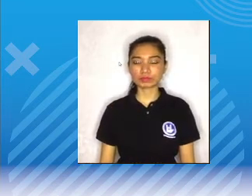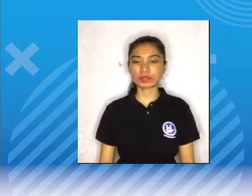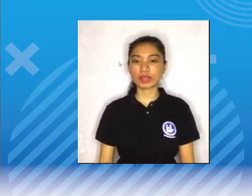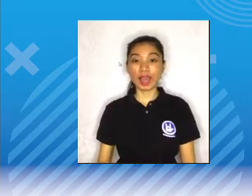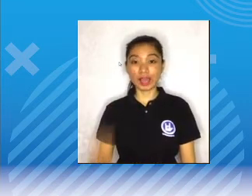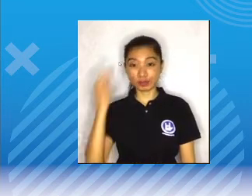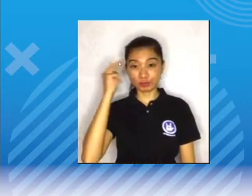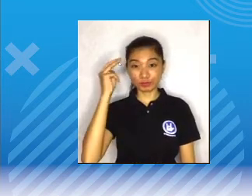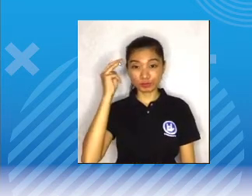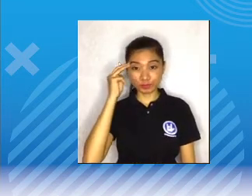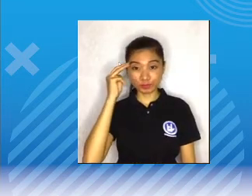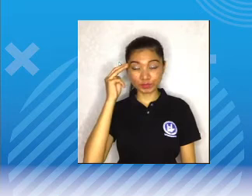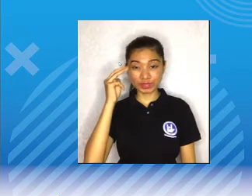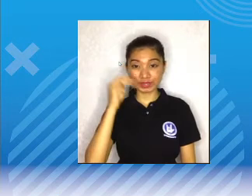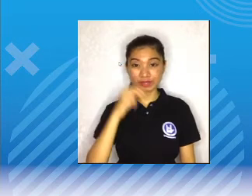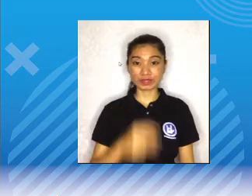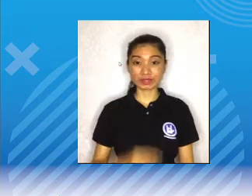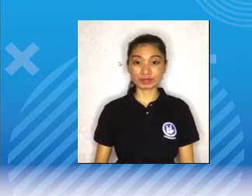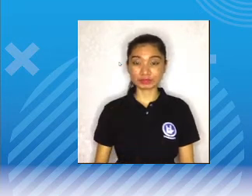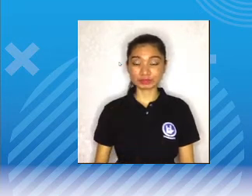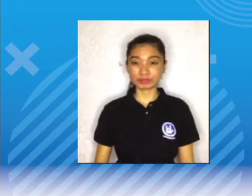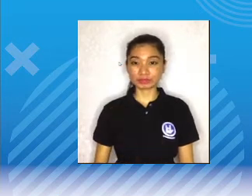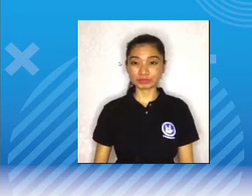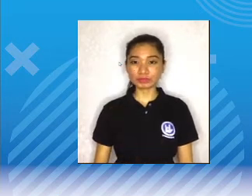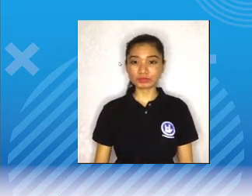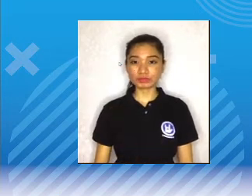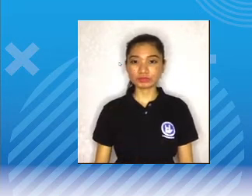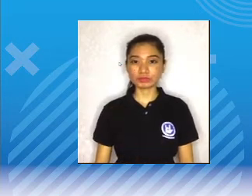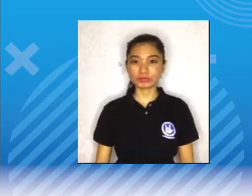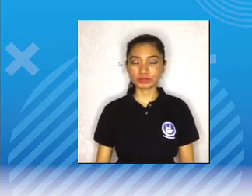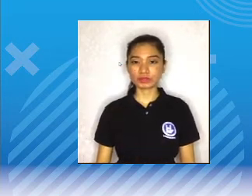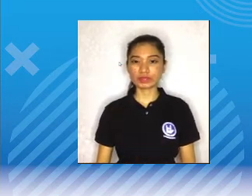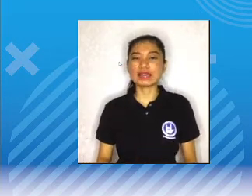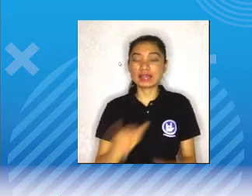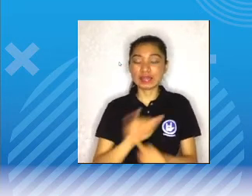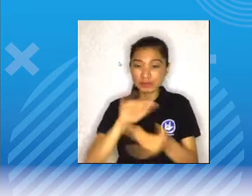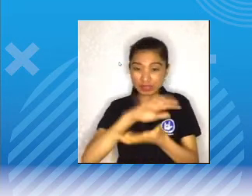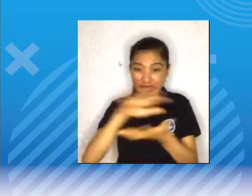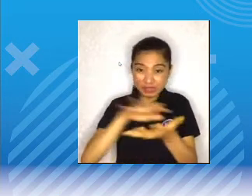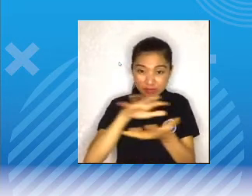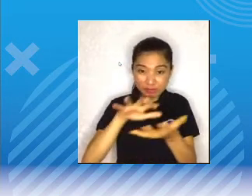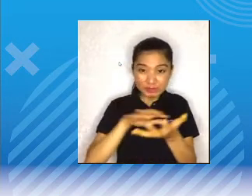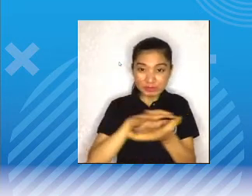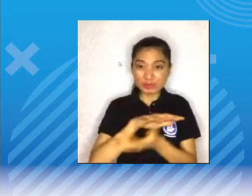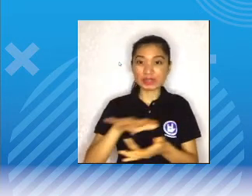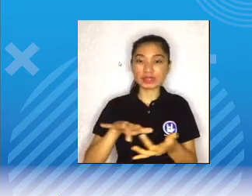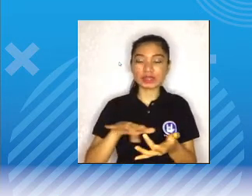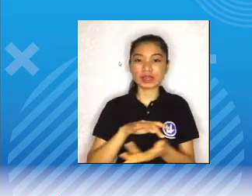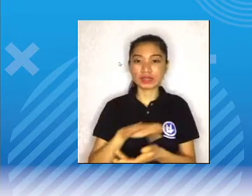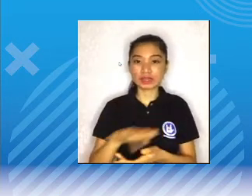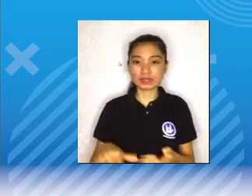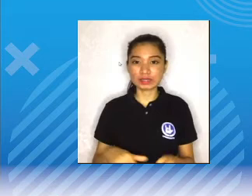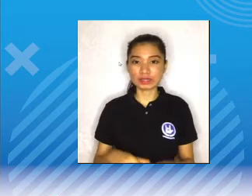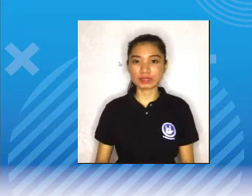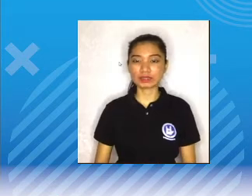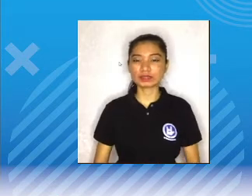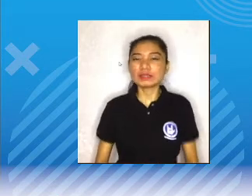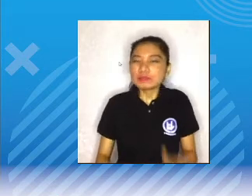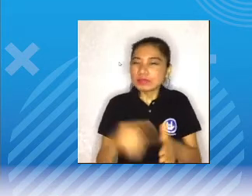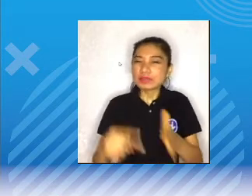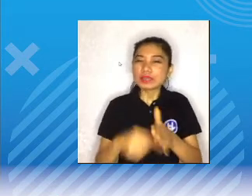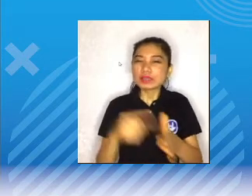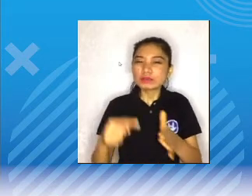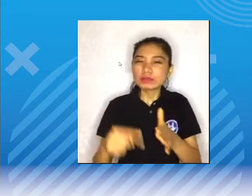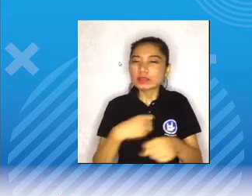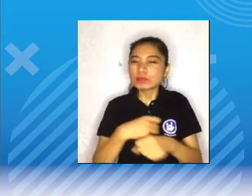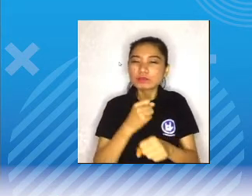machine. And now, the way our minds predict is that we come up